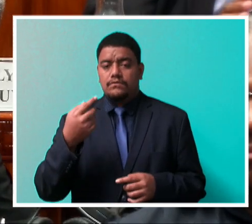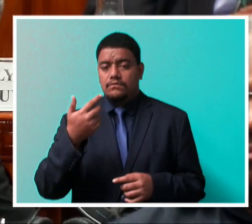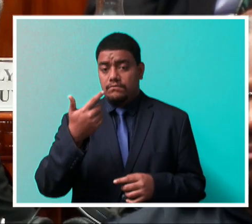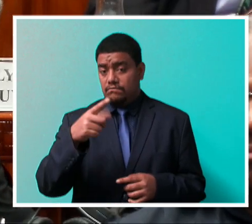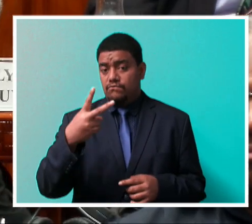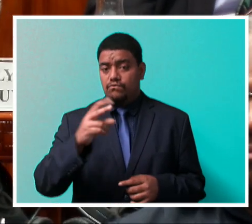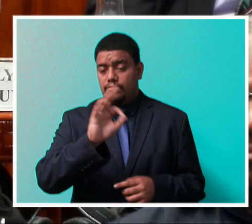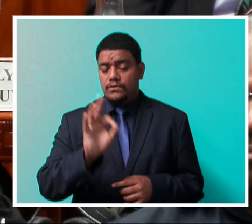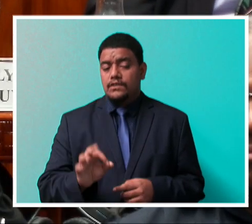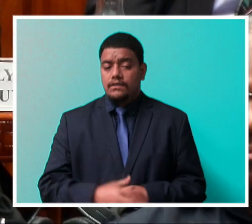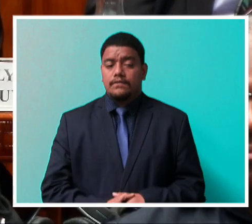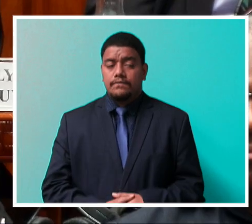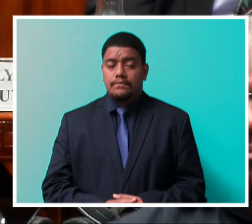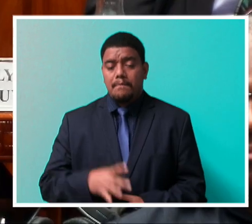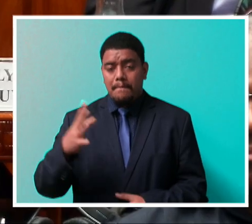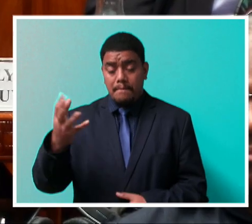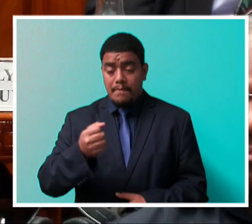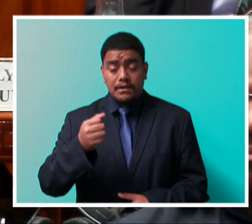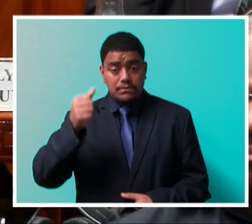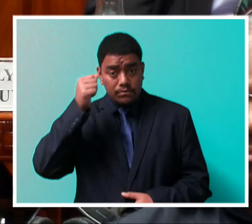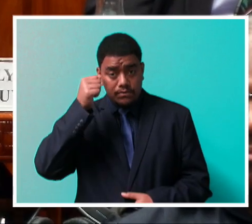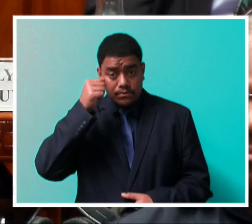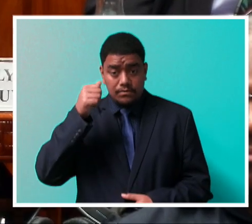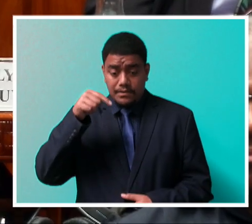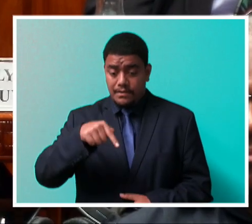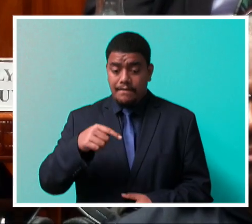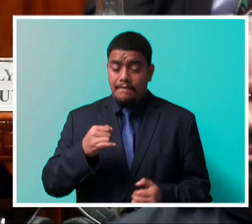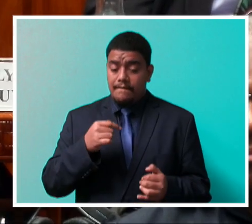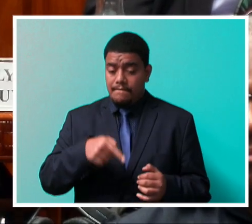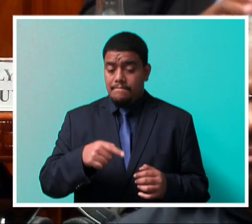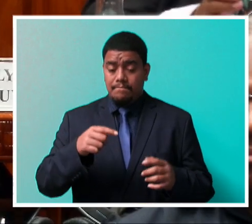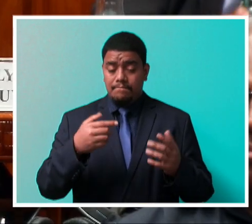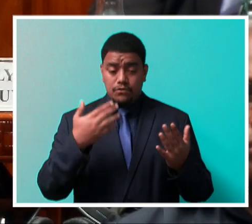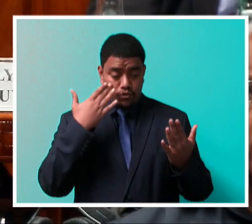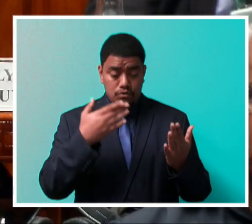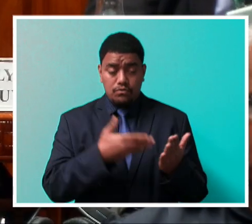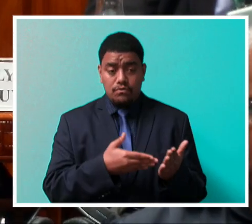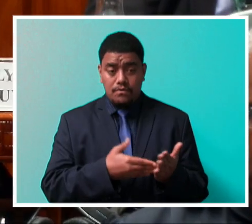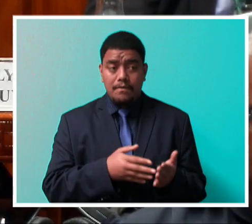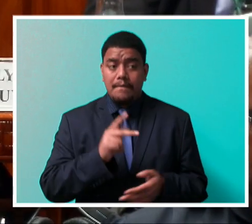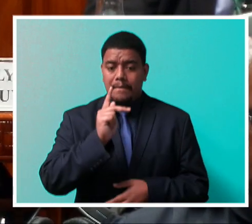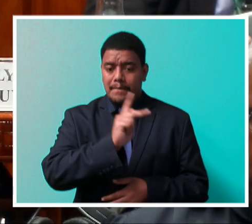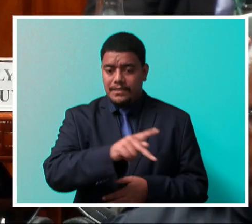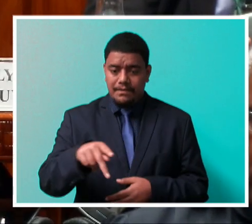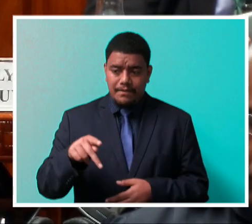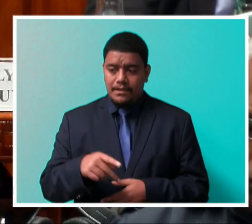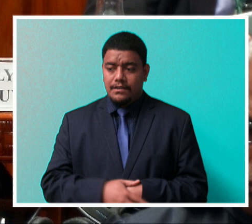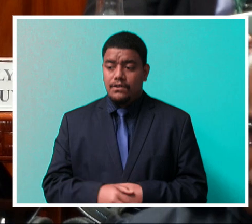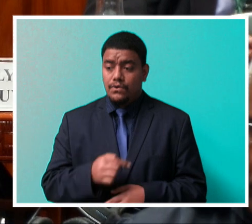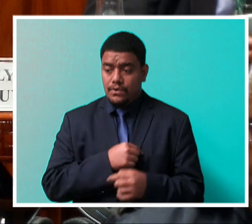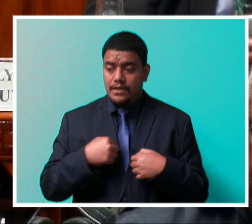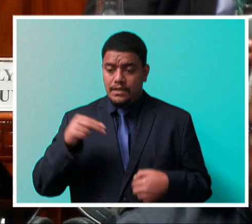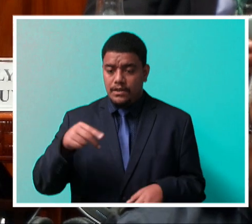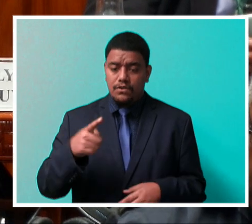78.72%. We must note, Mr. Speaker, that this is above the Asia Pacific average. So we are not doing